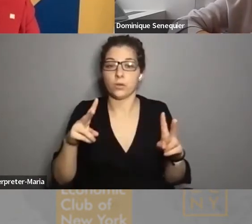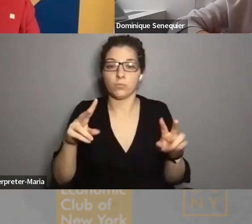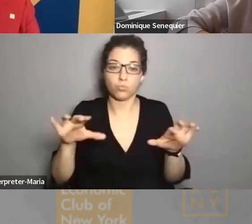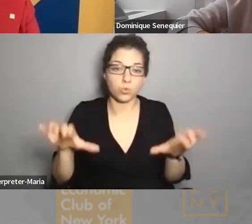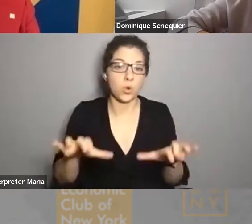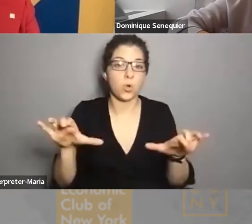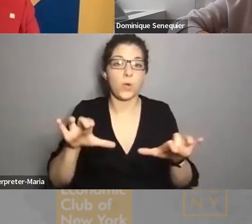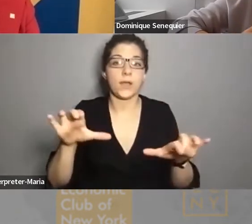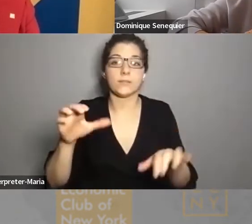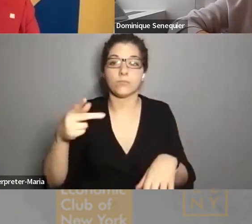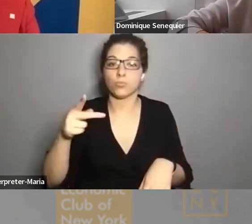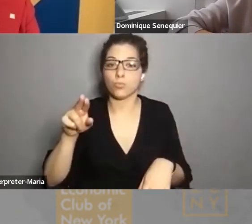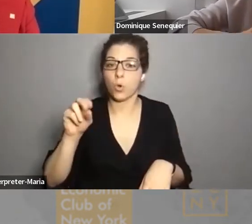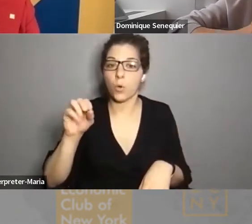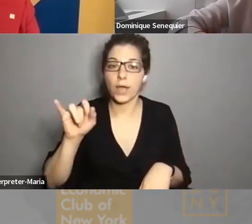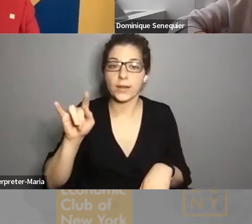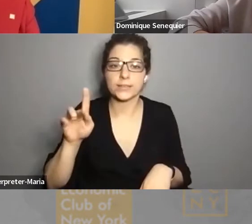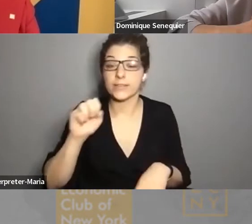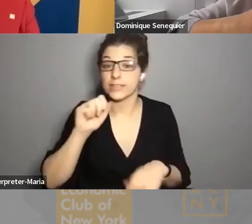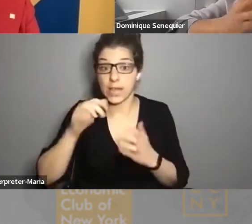proactive. It's not done.